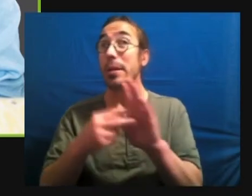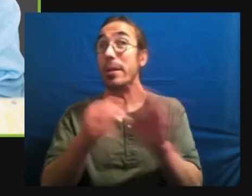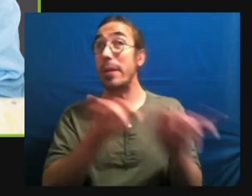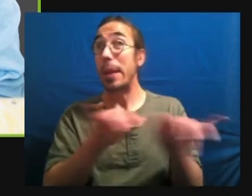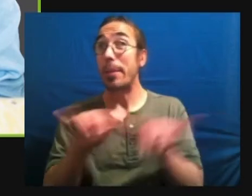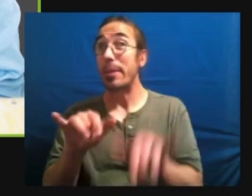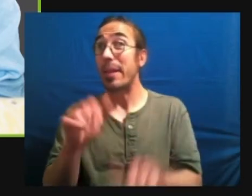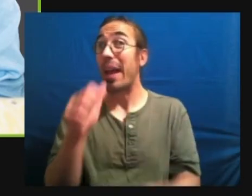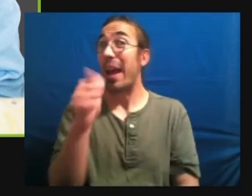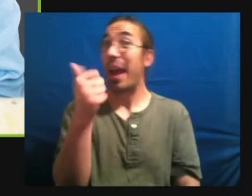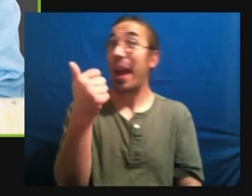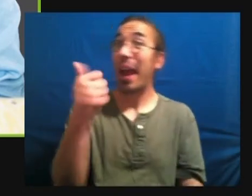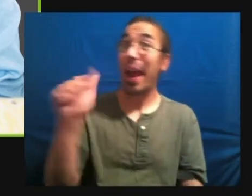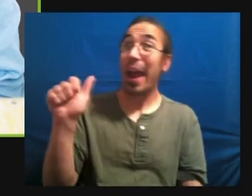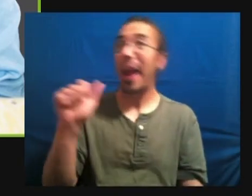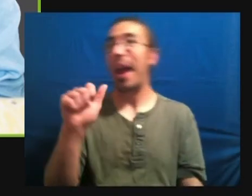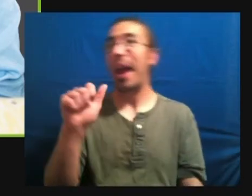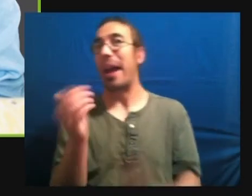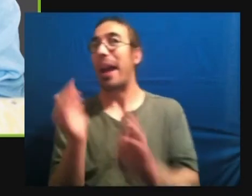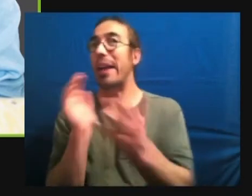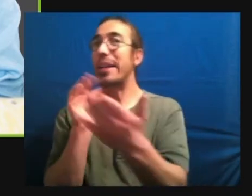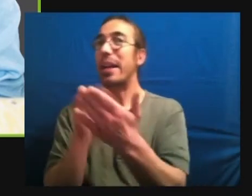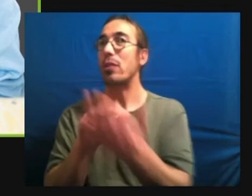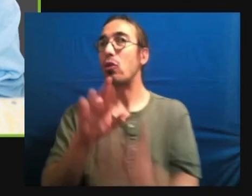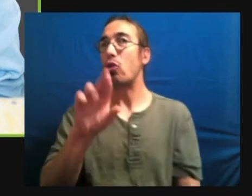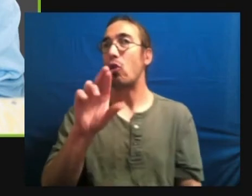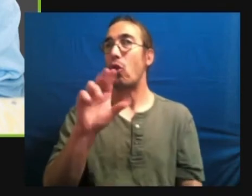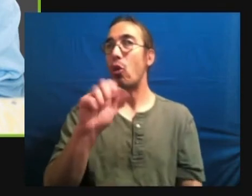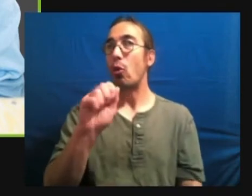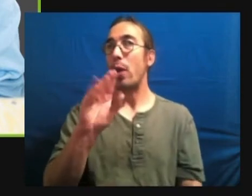so Ellison might look at this and feel